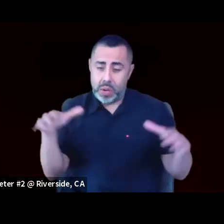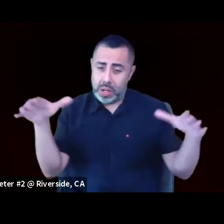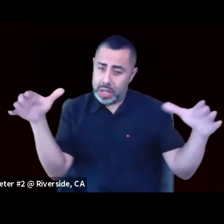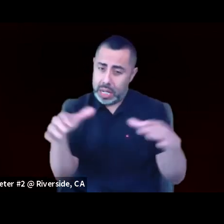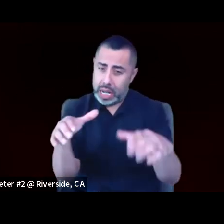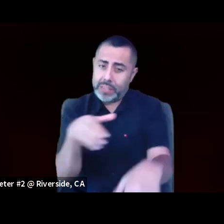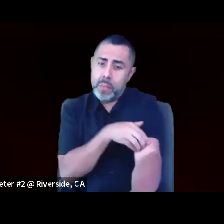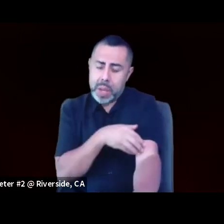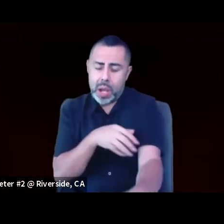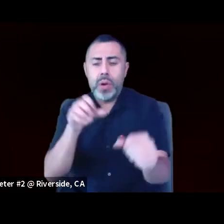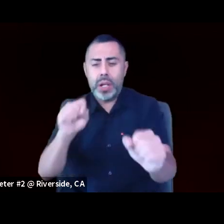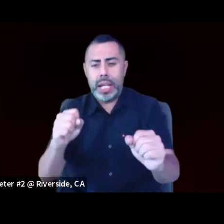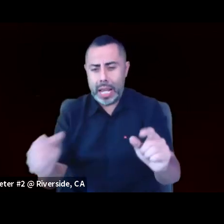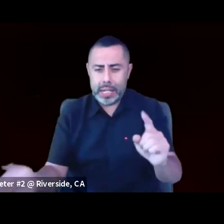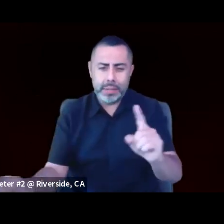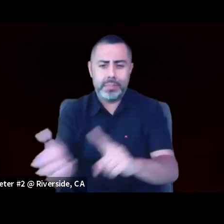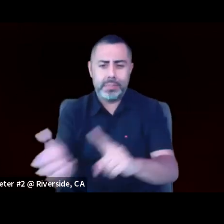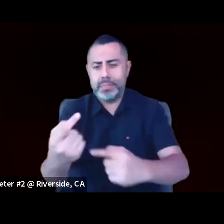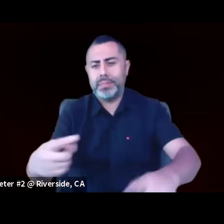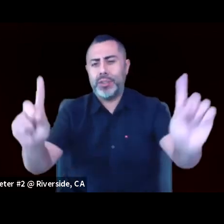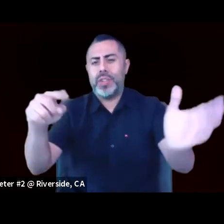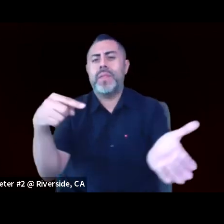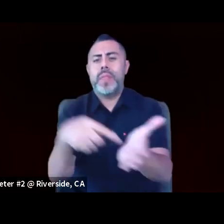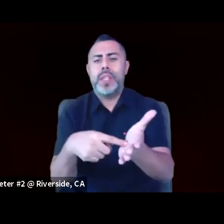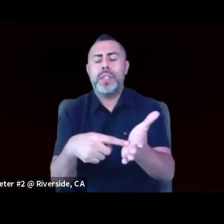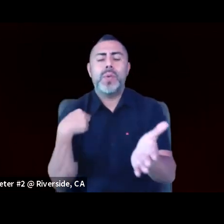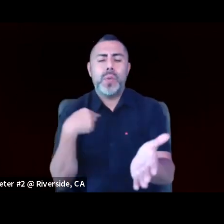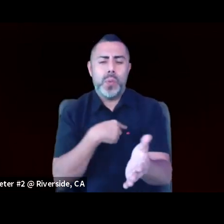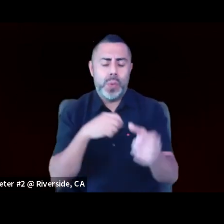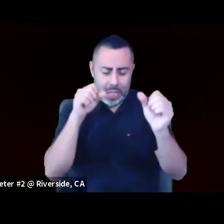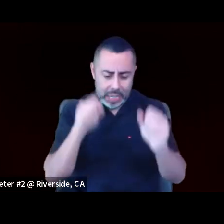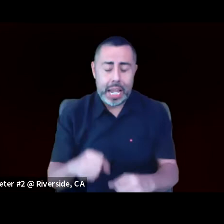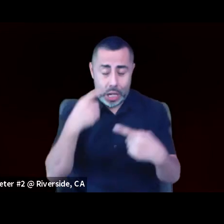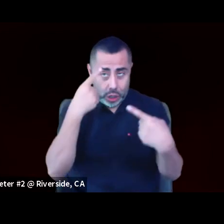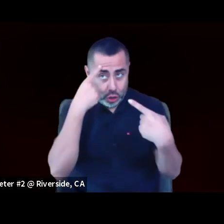dream new ways of being into reality.